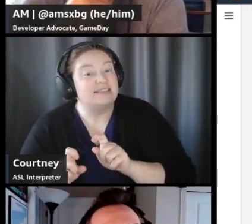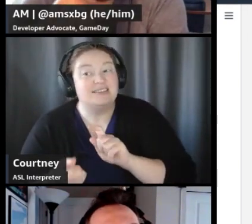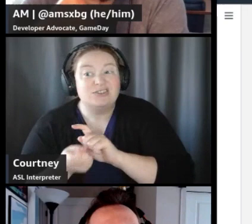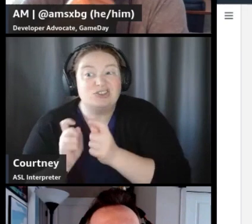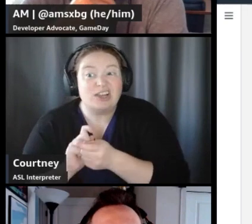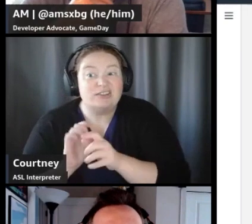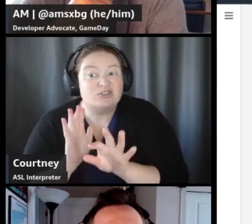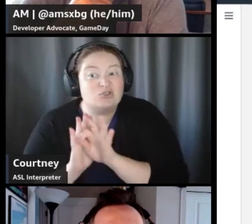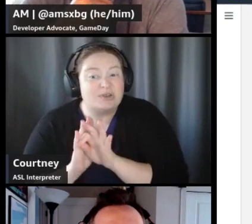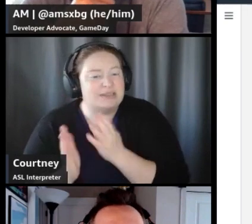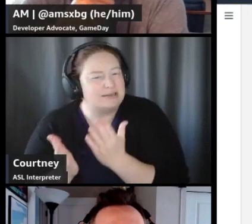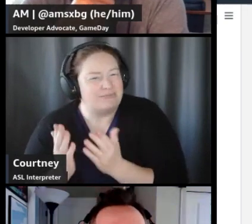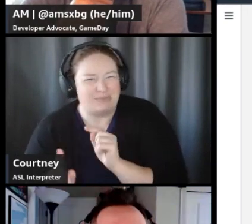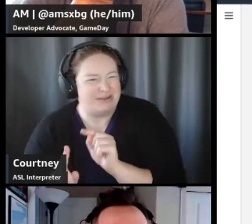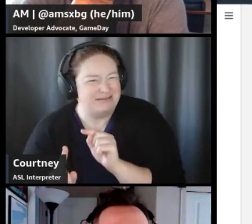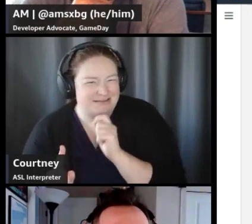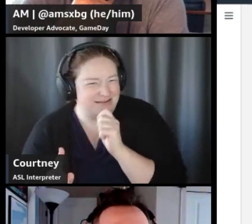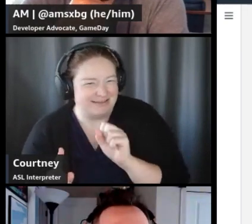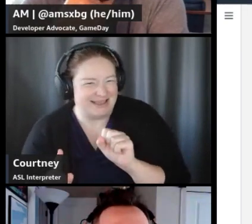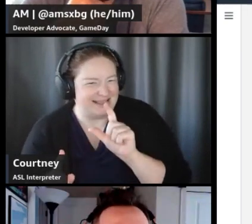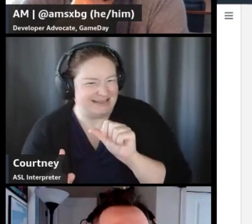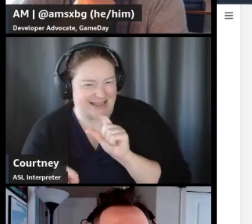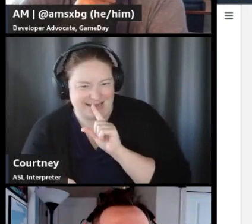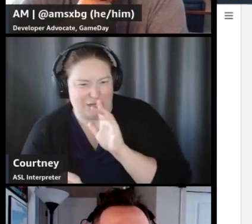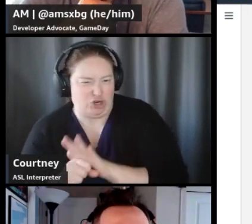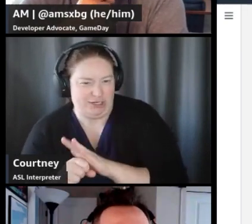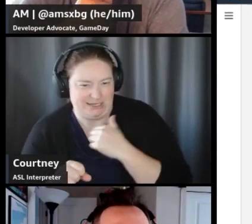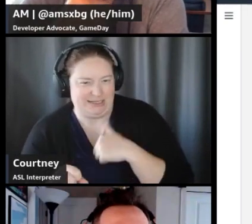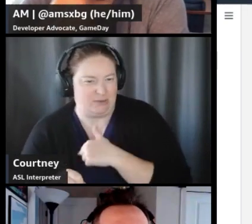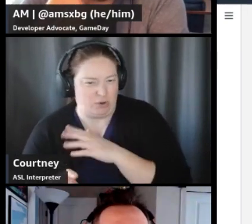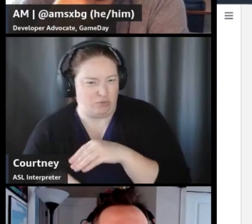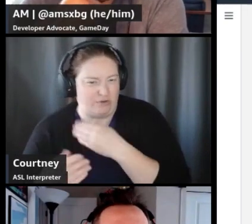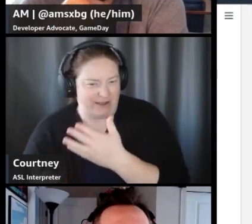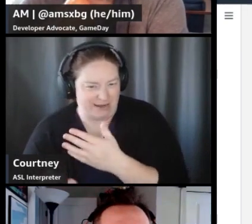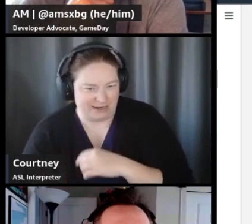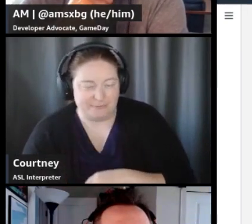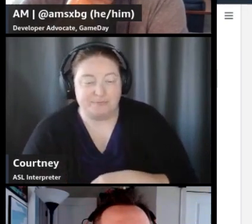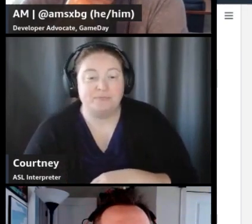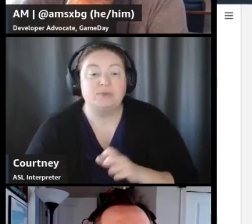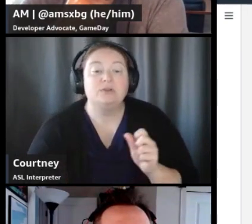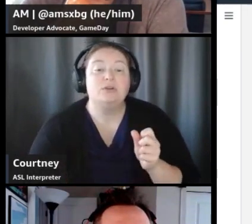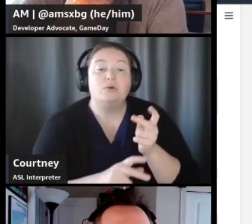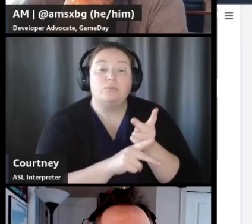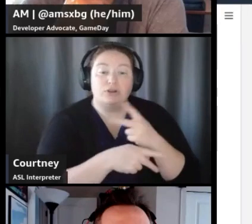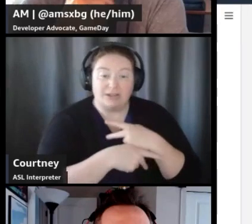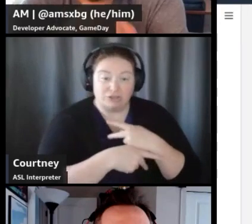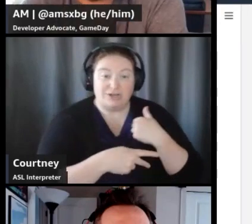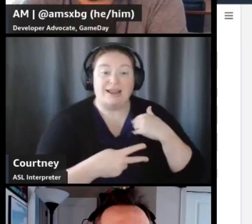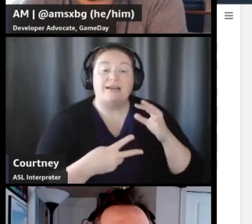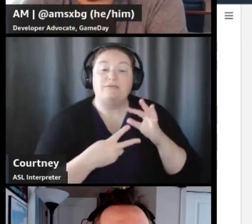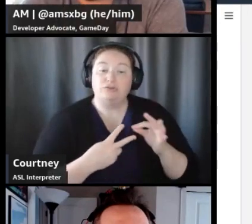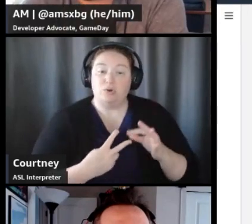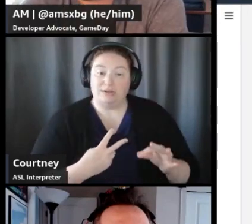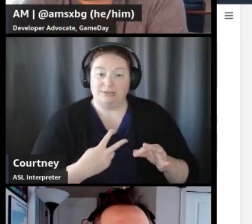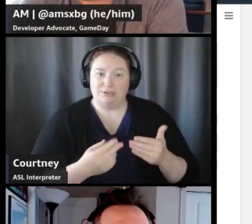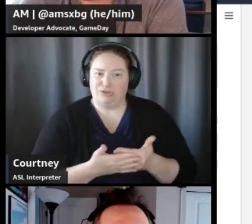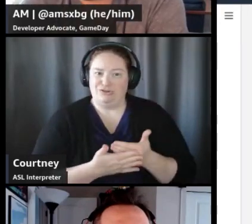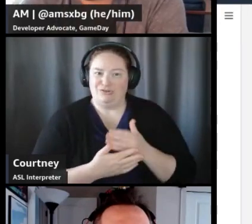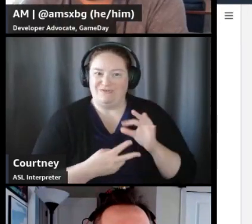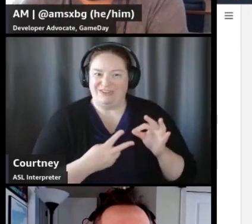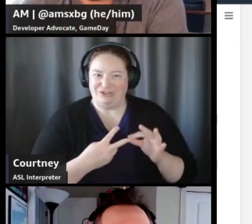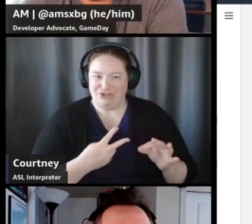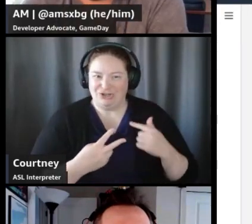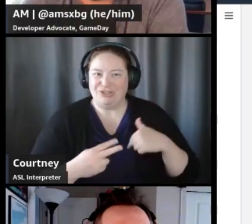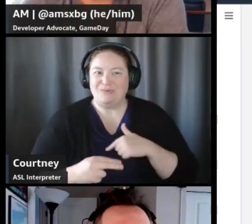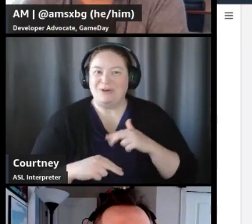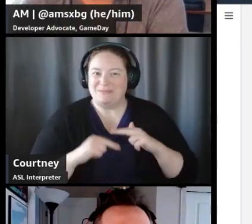not get the SLA guarantees that we are providing with the service, right? So under production, then you have the choice, which is the new feature that we are actually building.